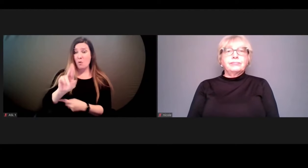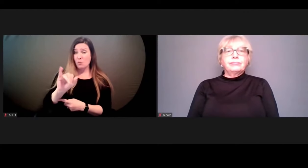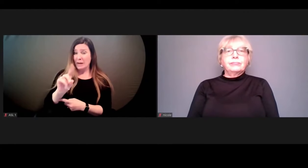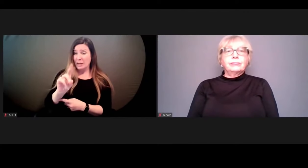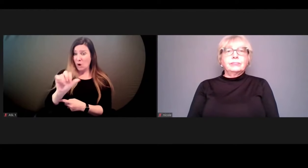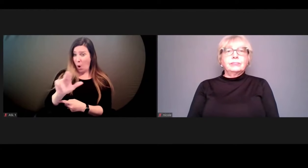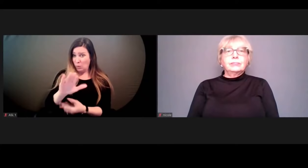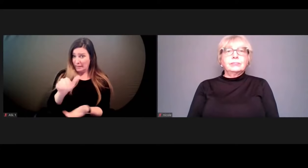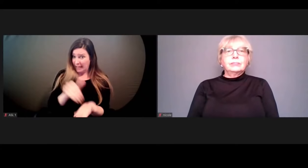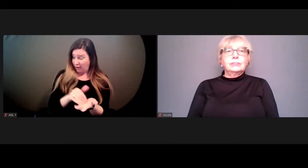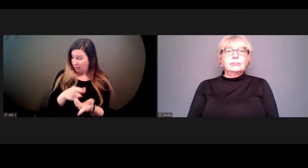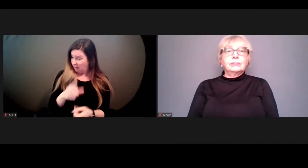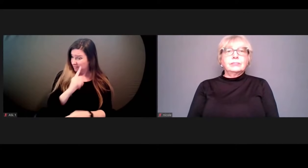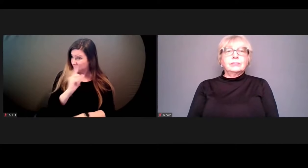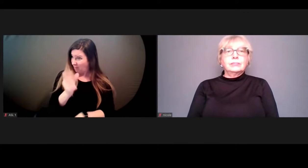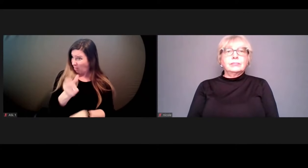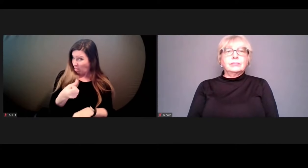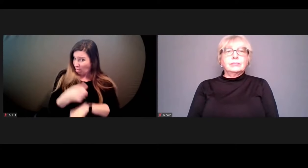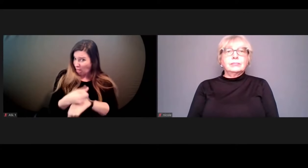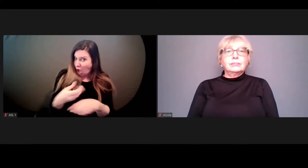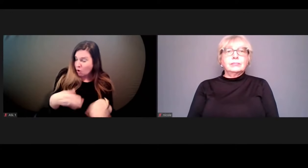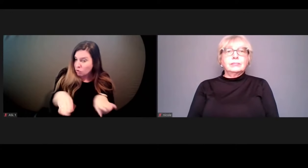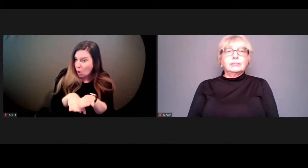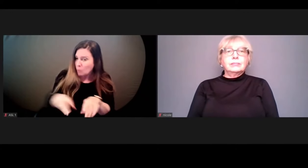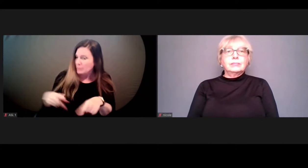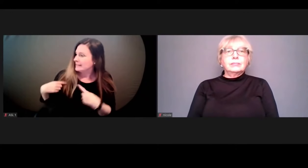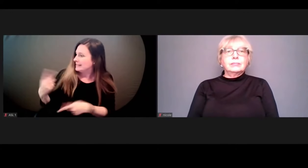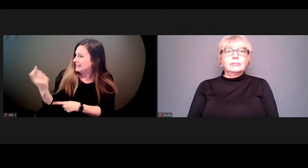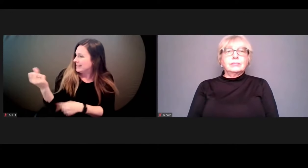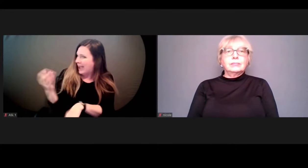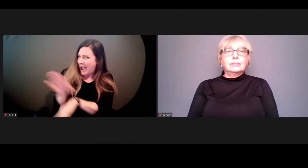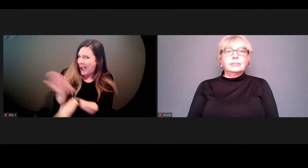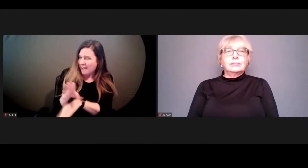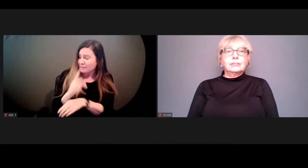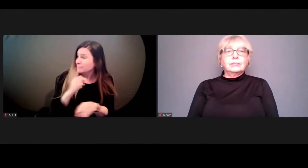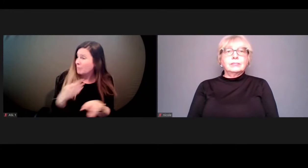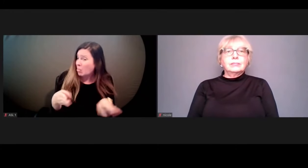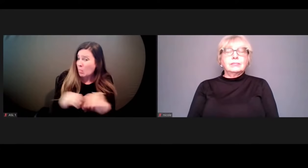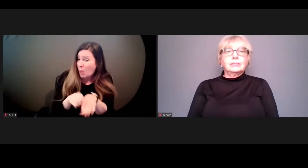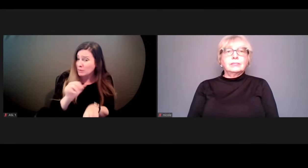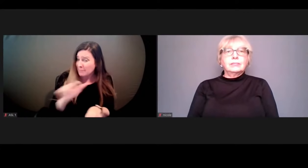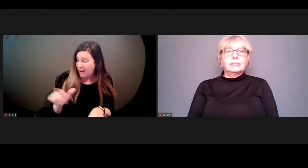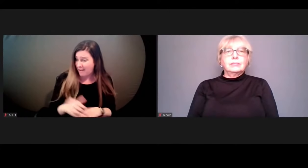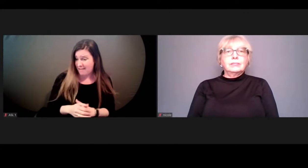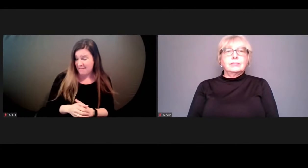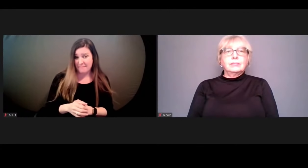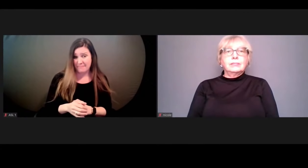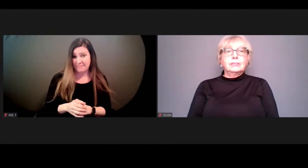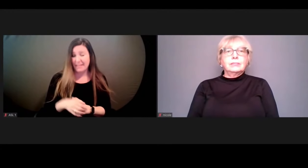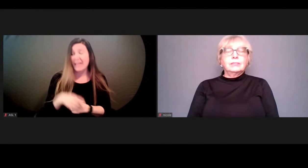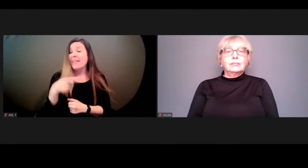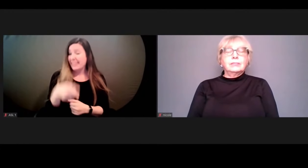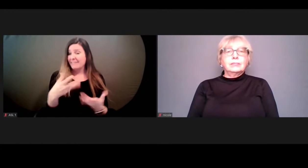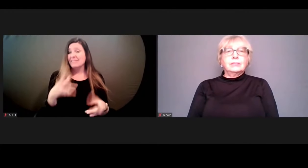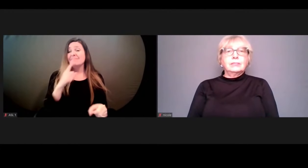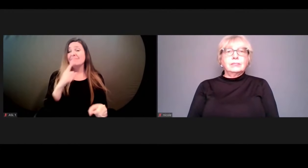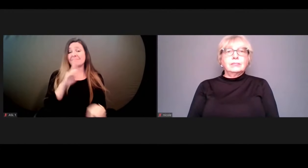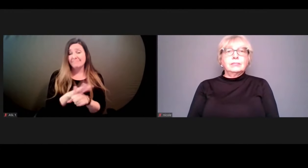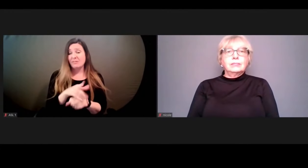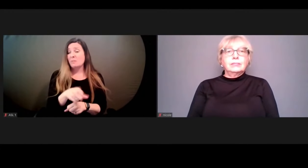you imagine that? The Rideau Center has been closed since Saturday afternoon. They've now confirmed that they will remain closed until February